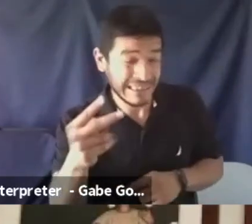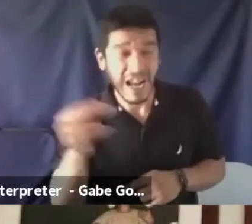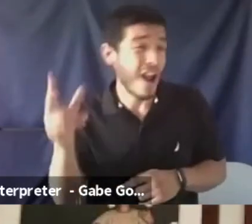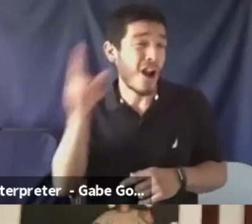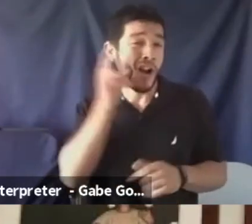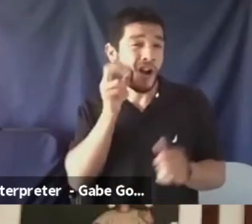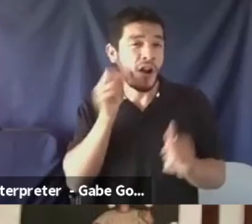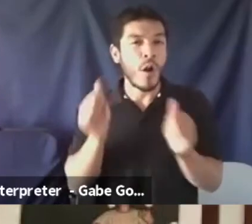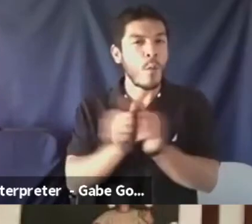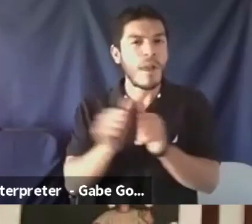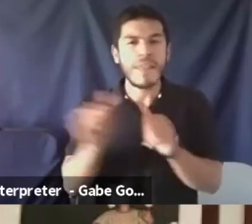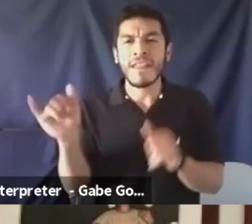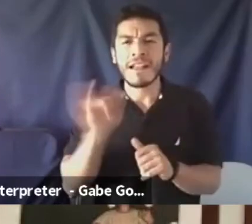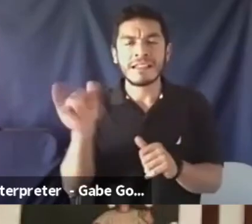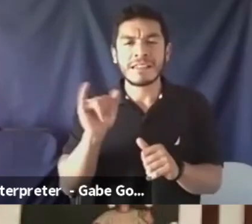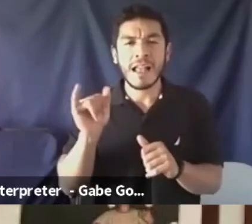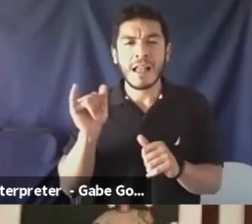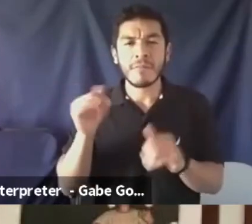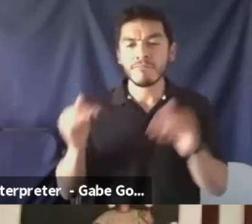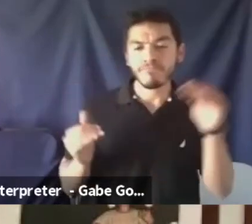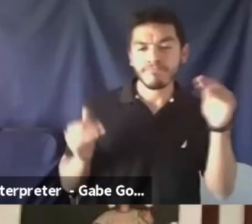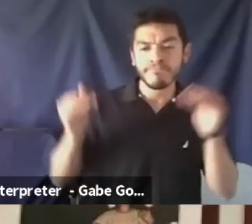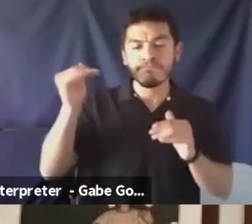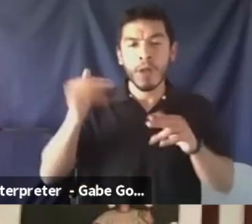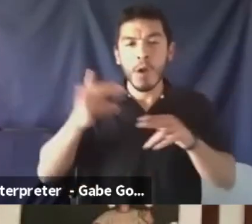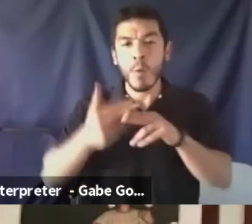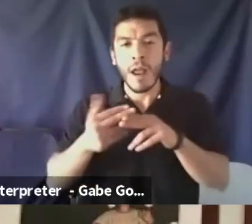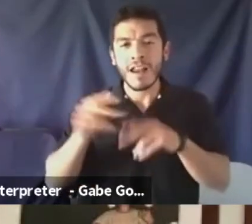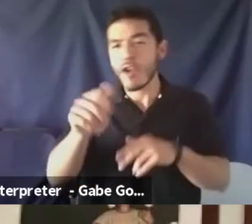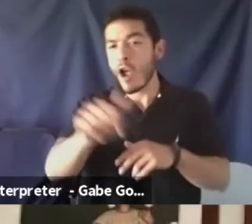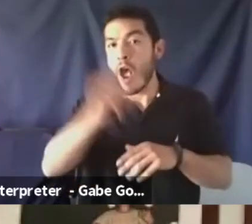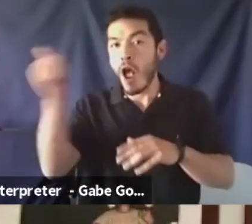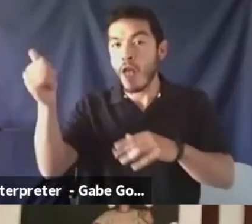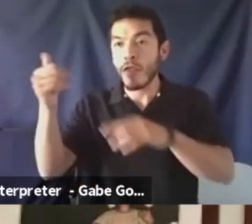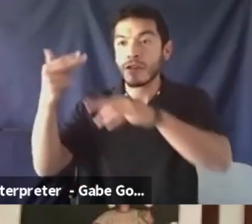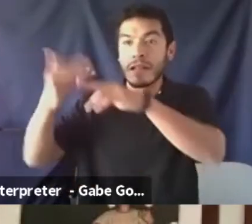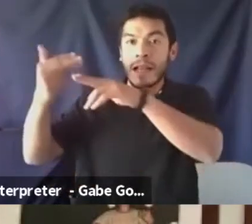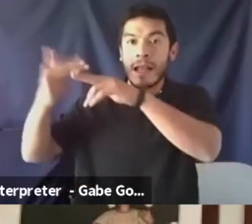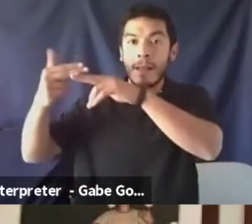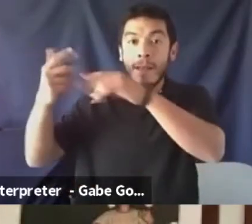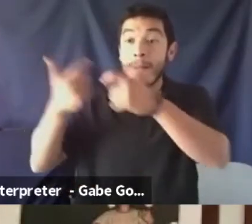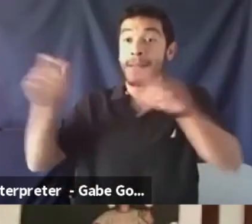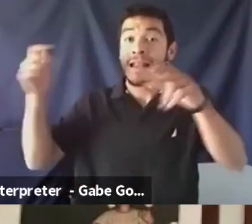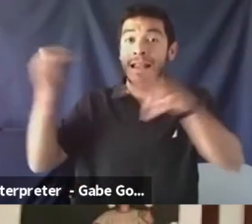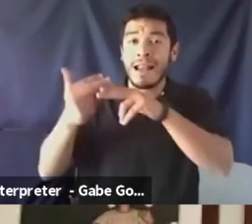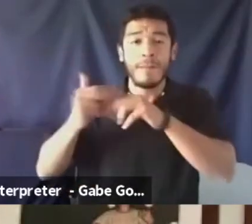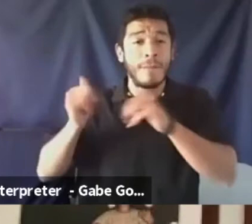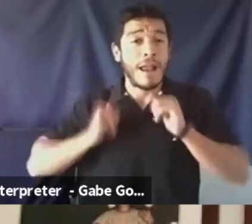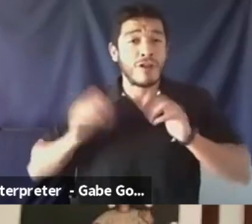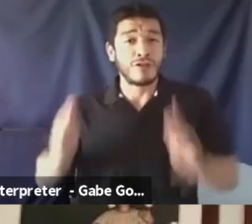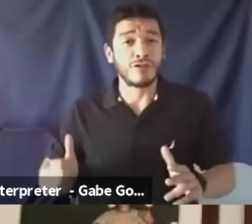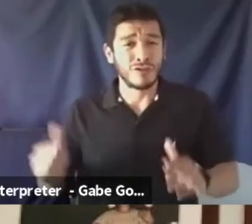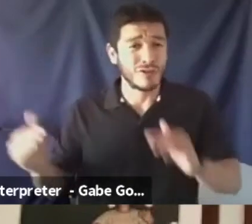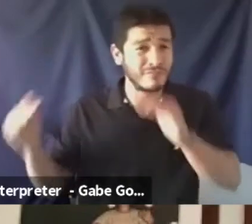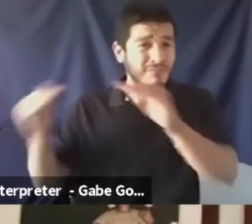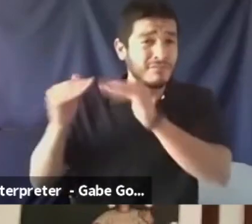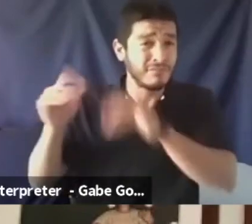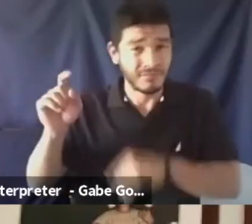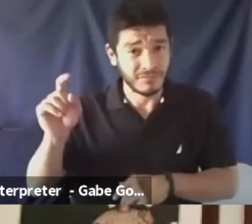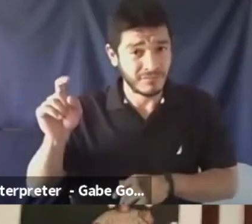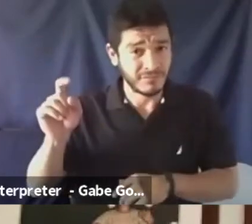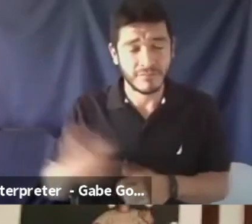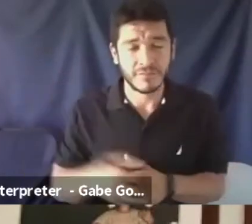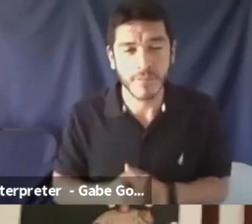the same weight as your other top of the call sheet co-lead male actor, right? And so with you,